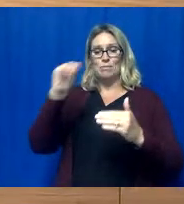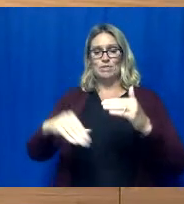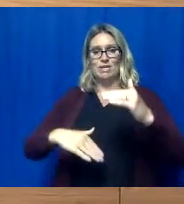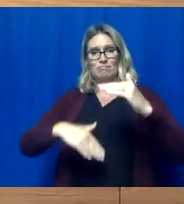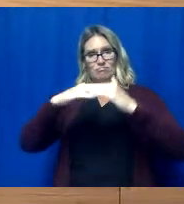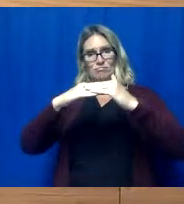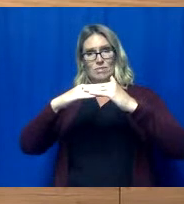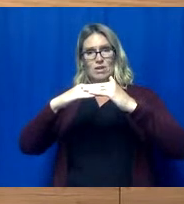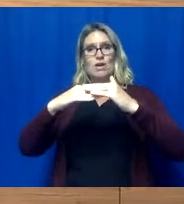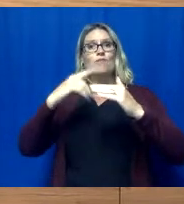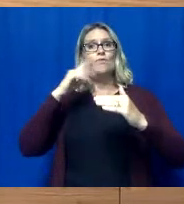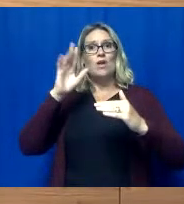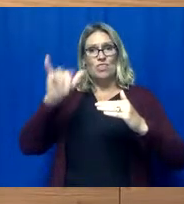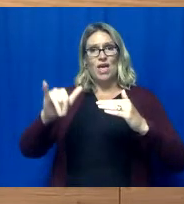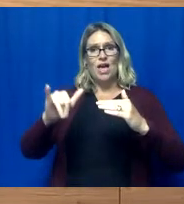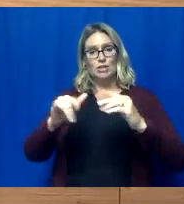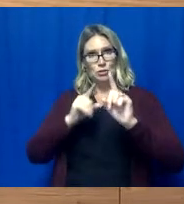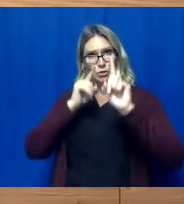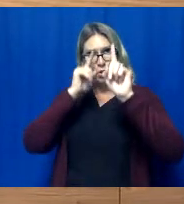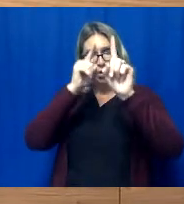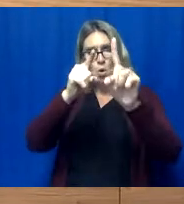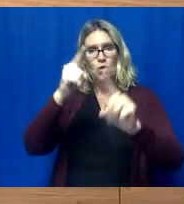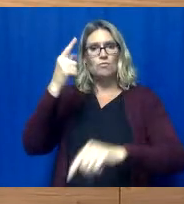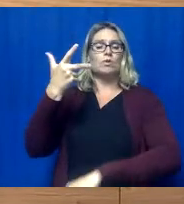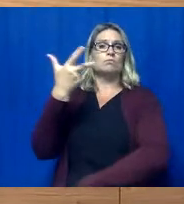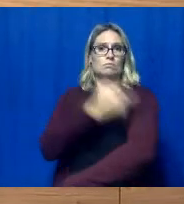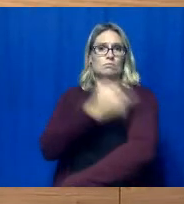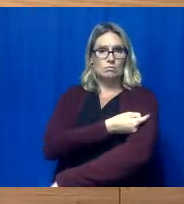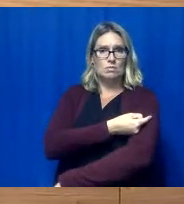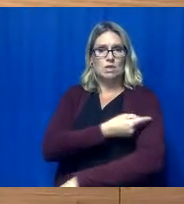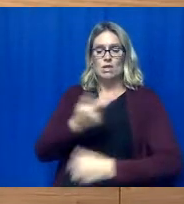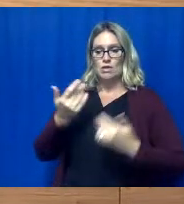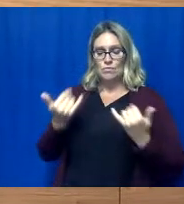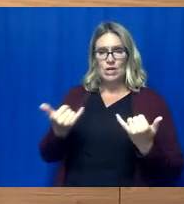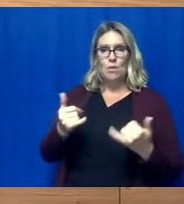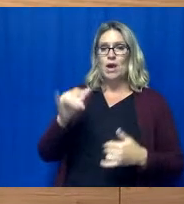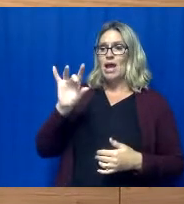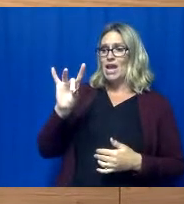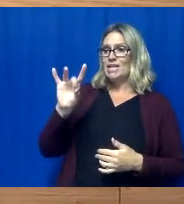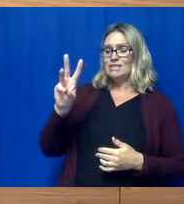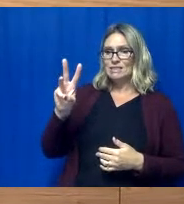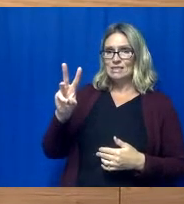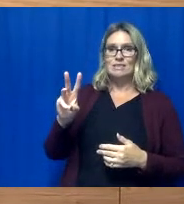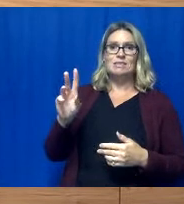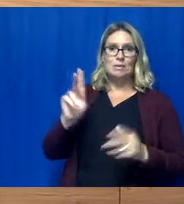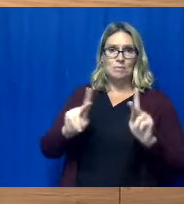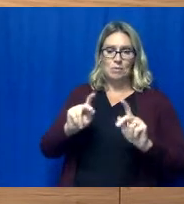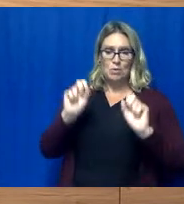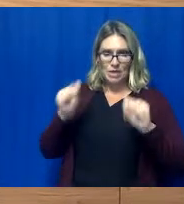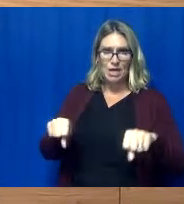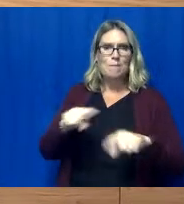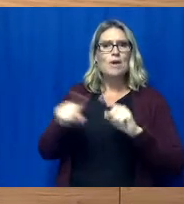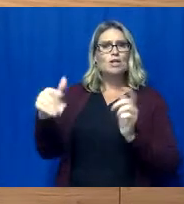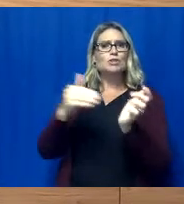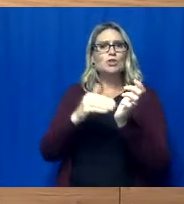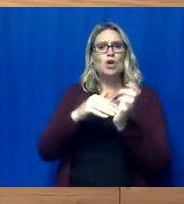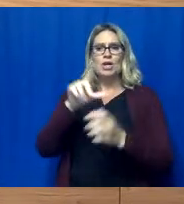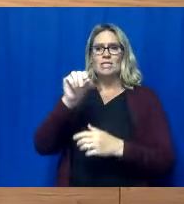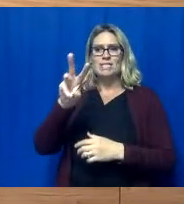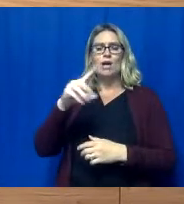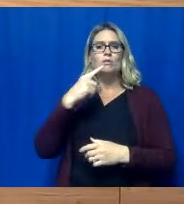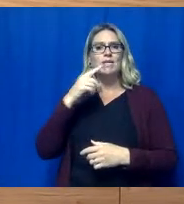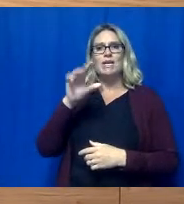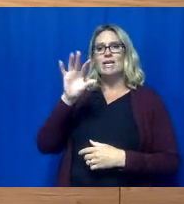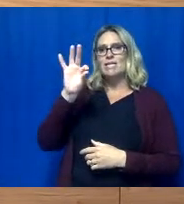vaccinations last week, referencing the 86 and some for eligible people. But Dr. Dow said the goal is 90%